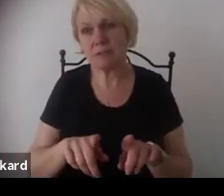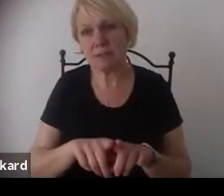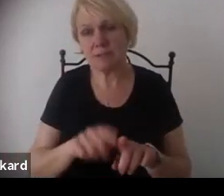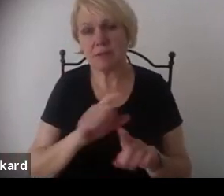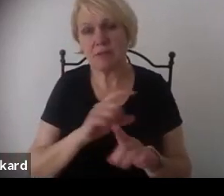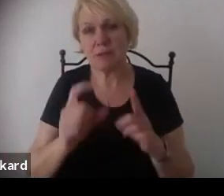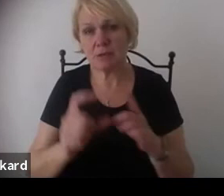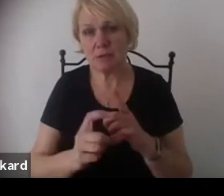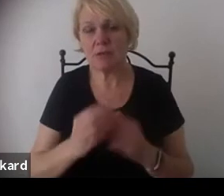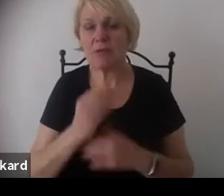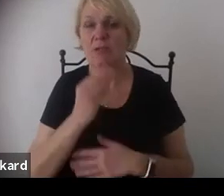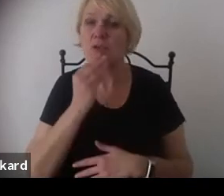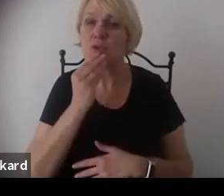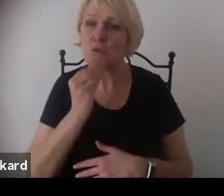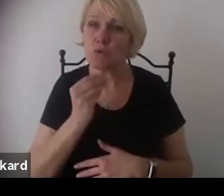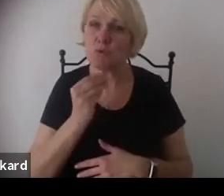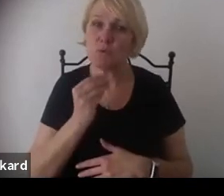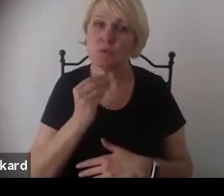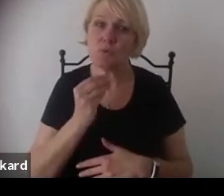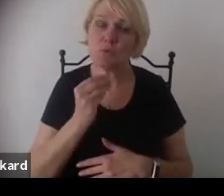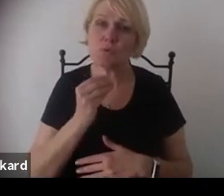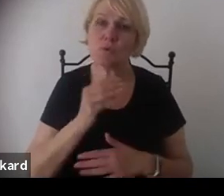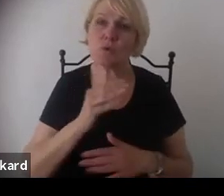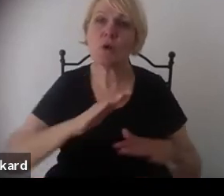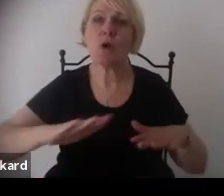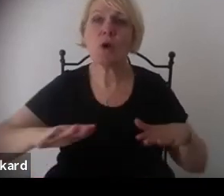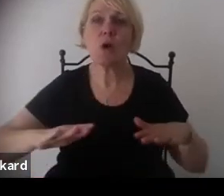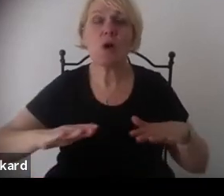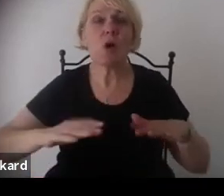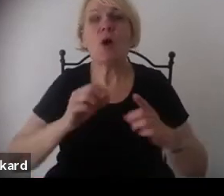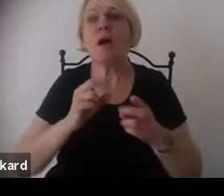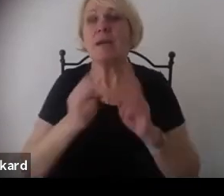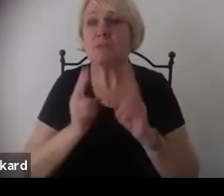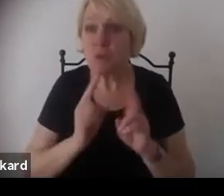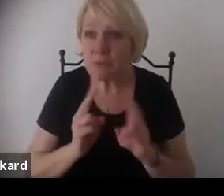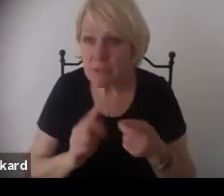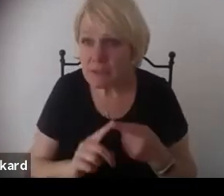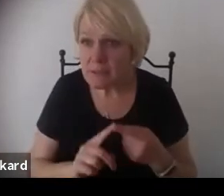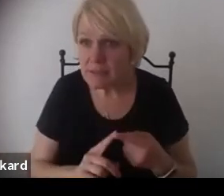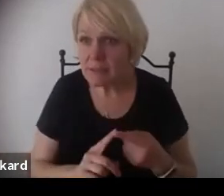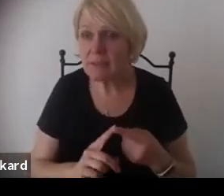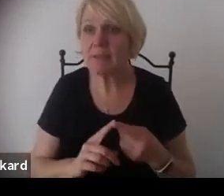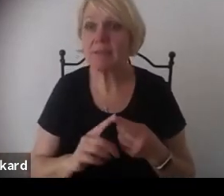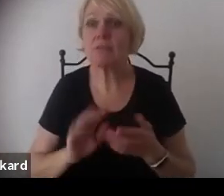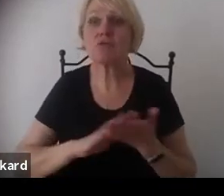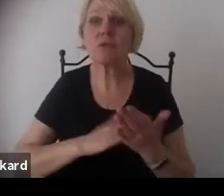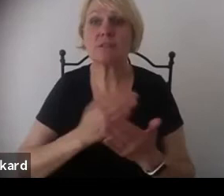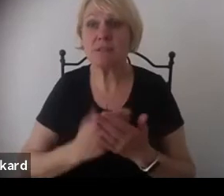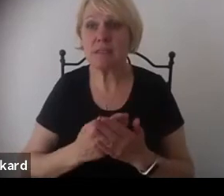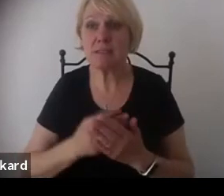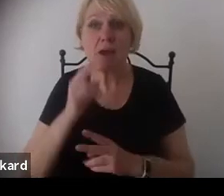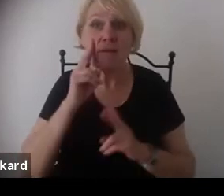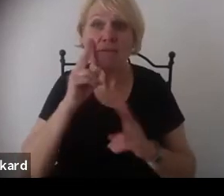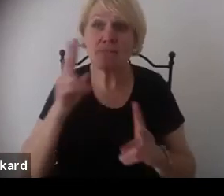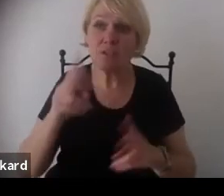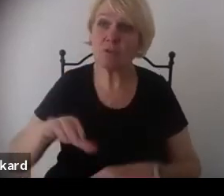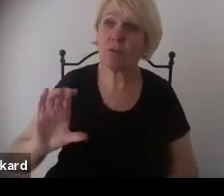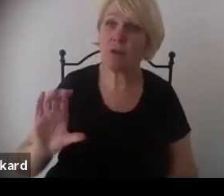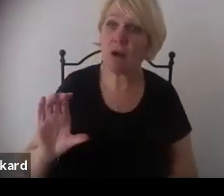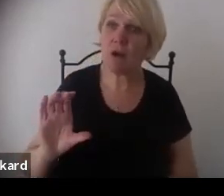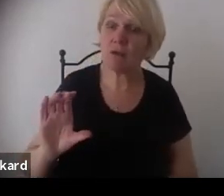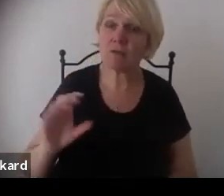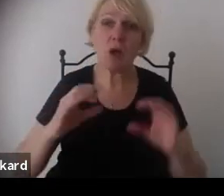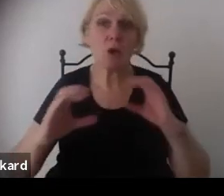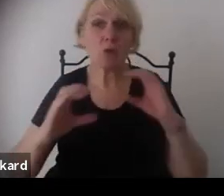use things like special translators or interpreters. We use visual cards to